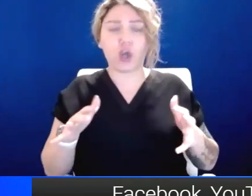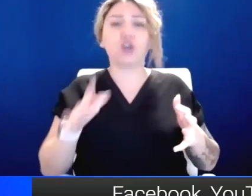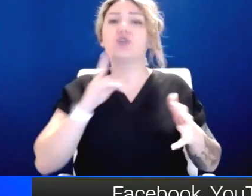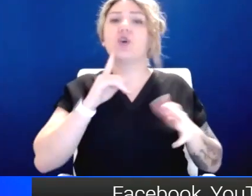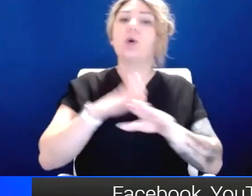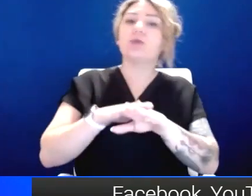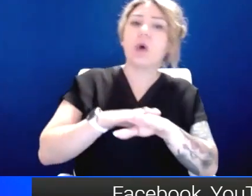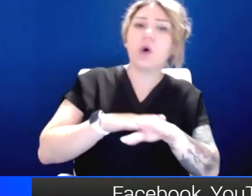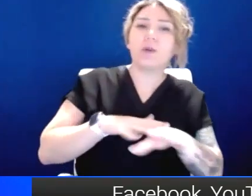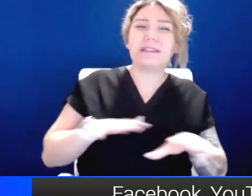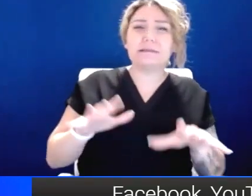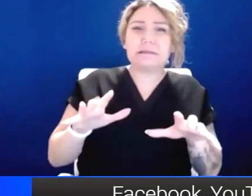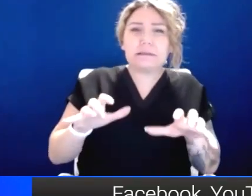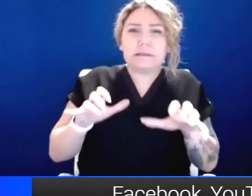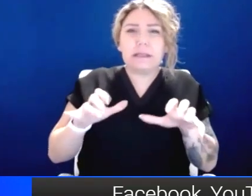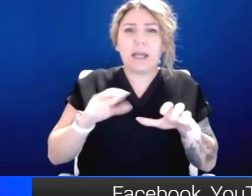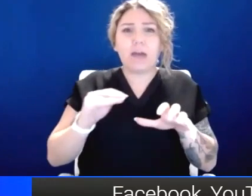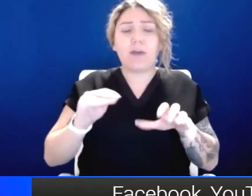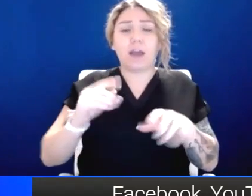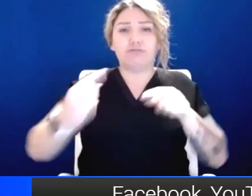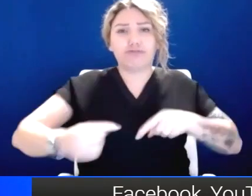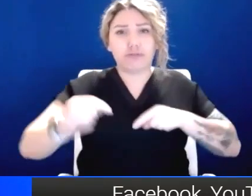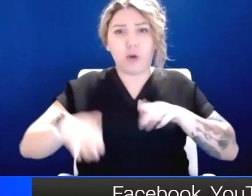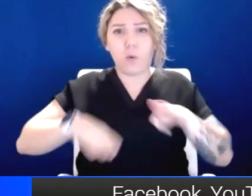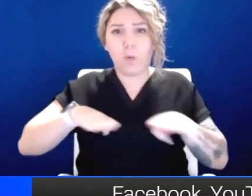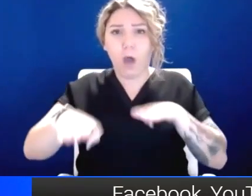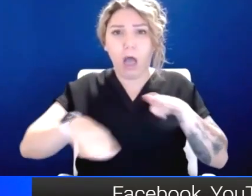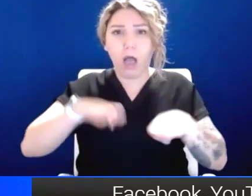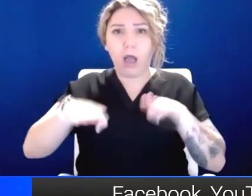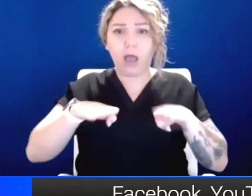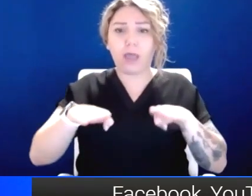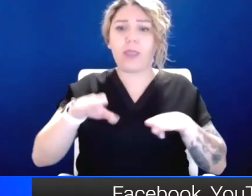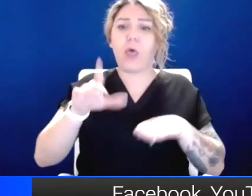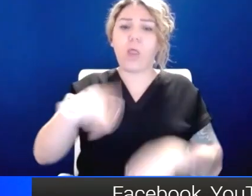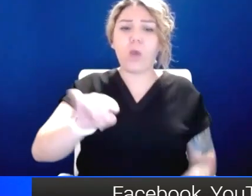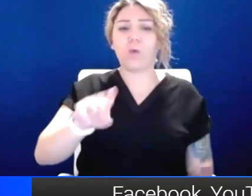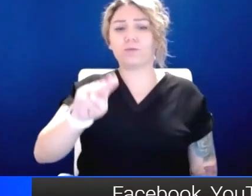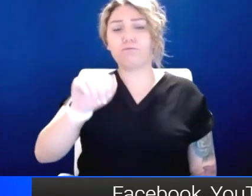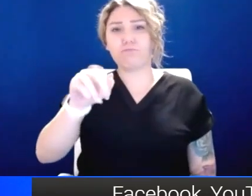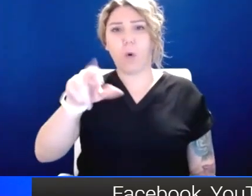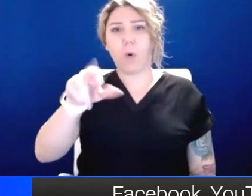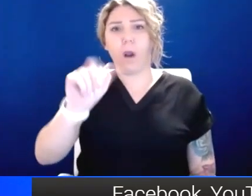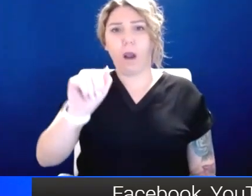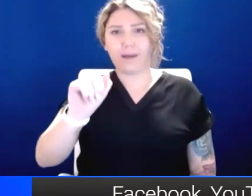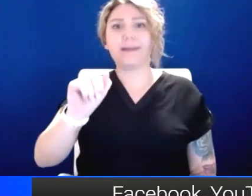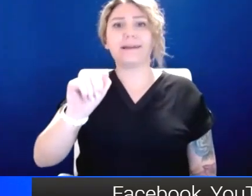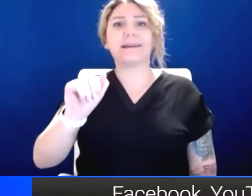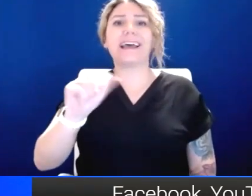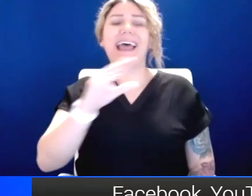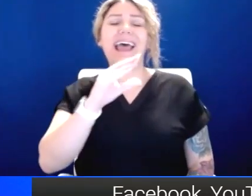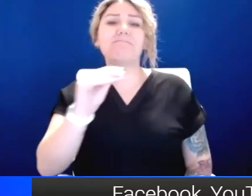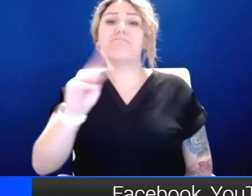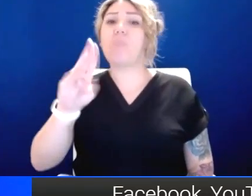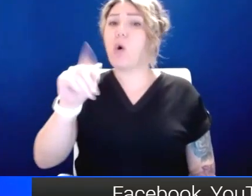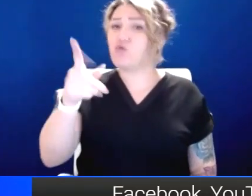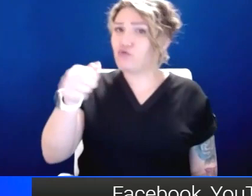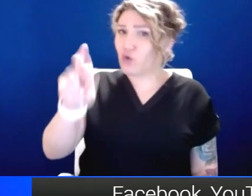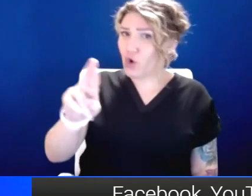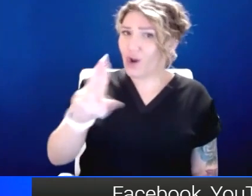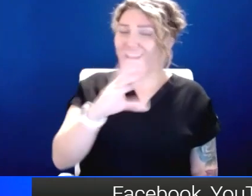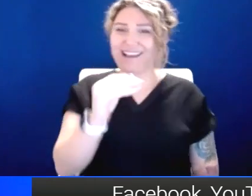difficulties, and these are what we call the motor symptoms. Patients also have what we call non-motor symptoms, which may